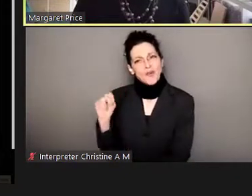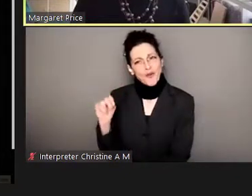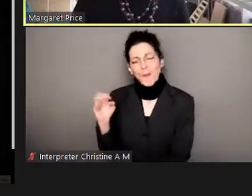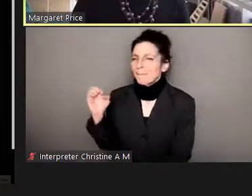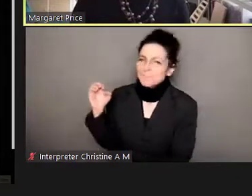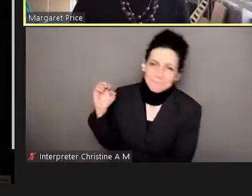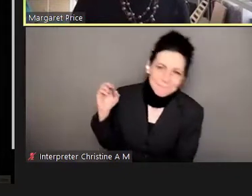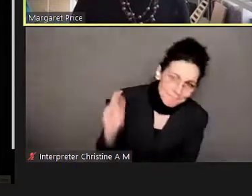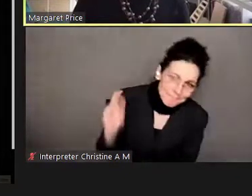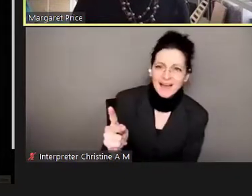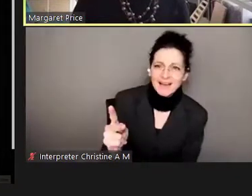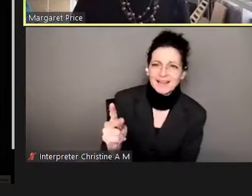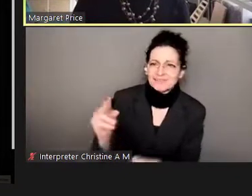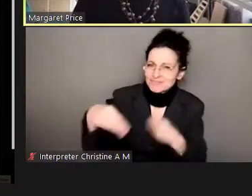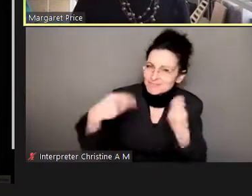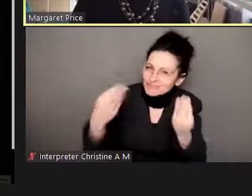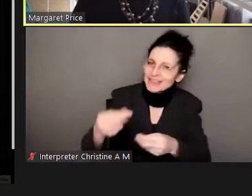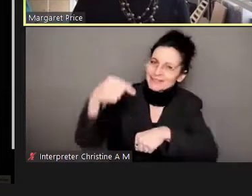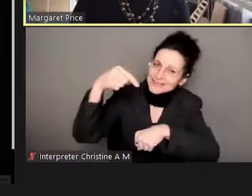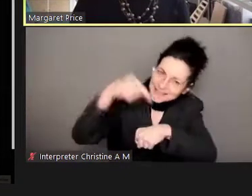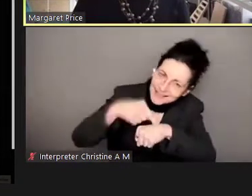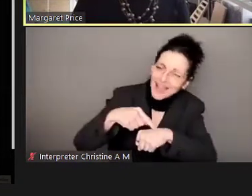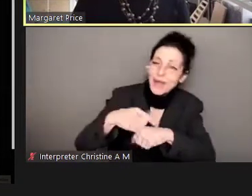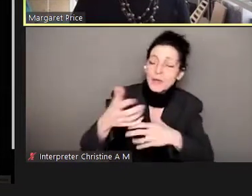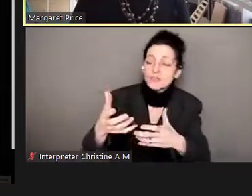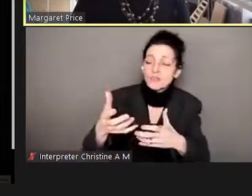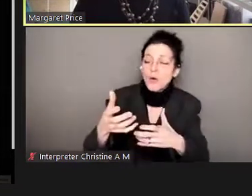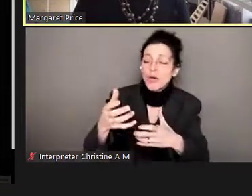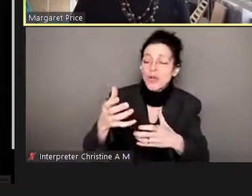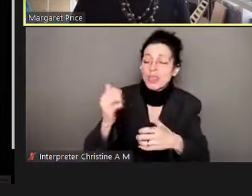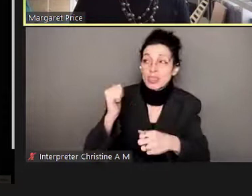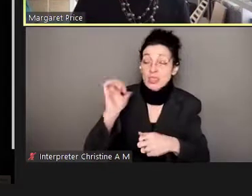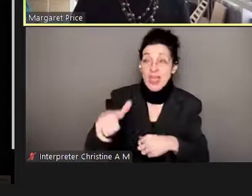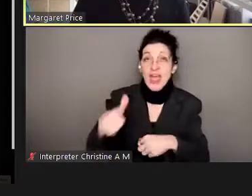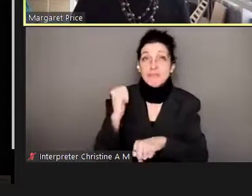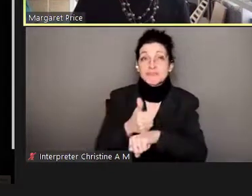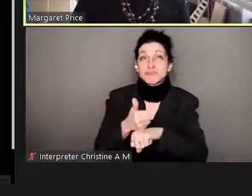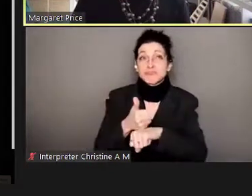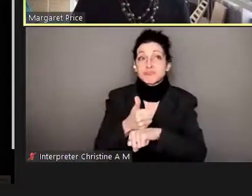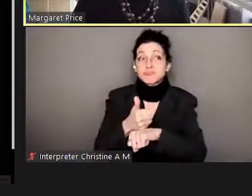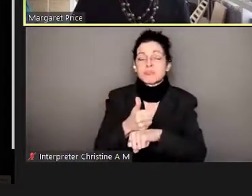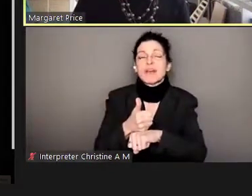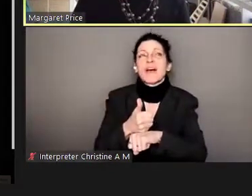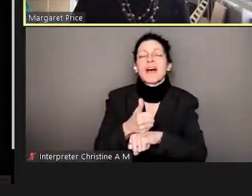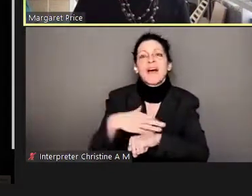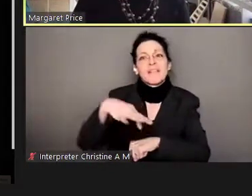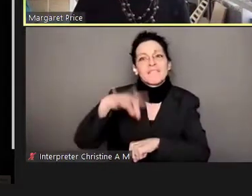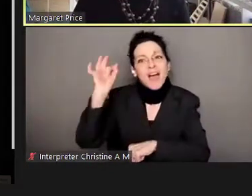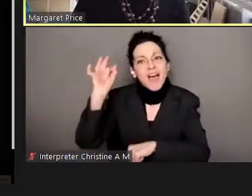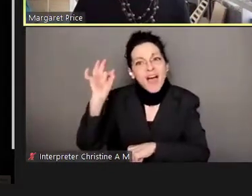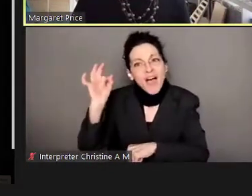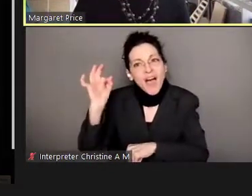having, I wasn't terribly surprised at how rich and interesting they were.